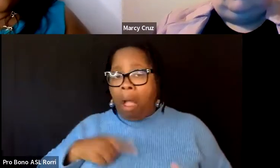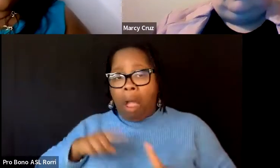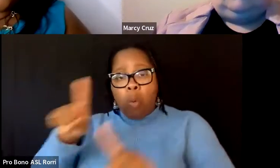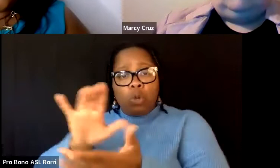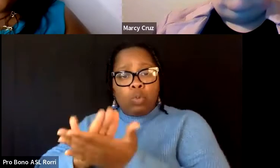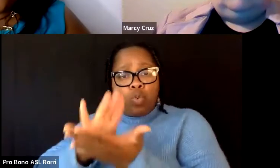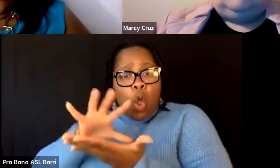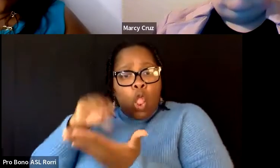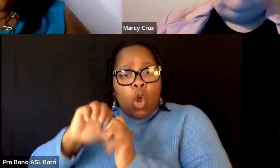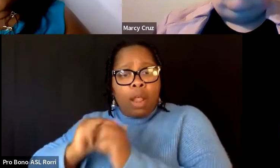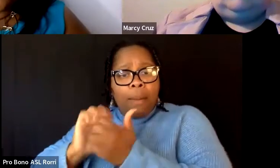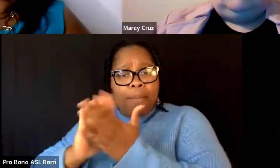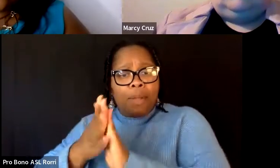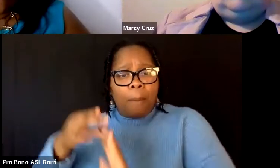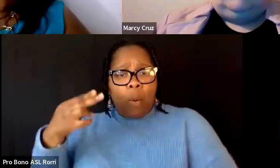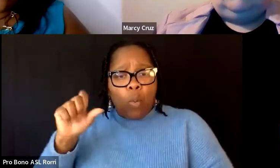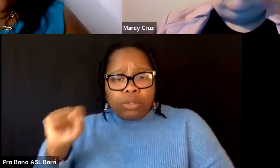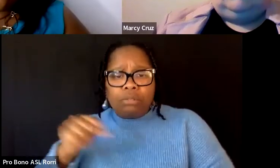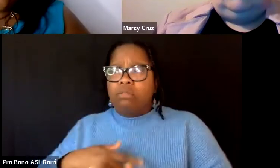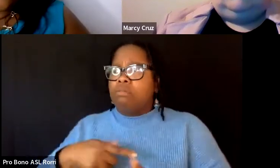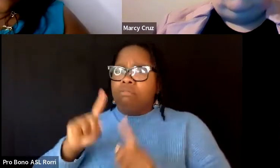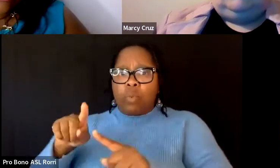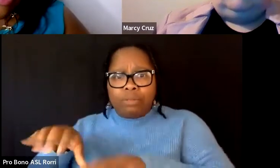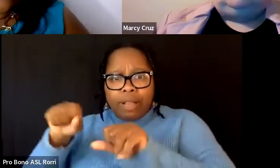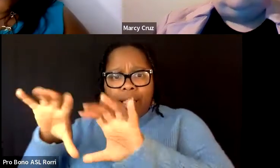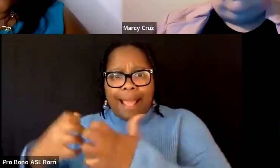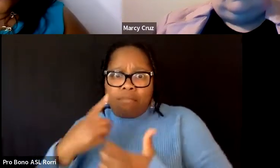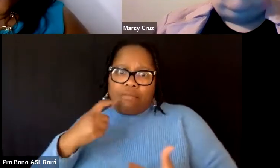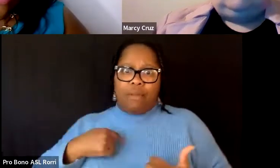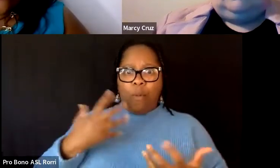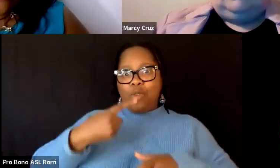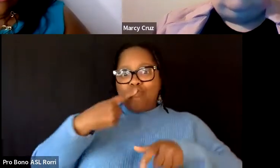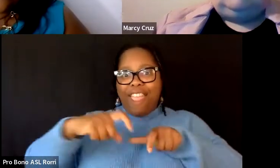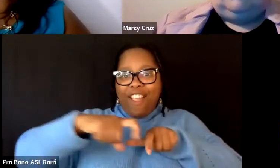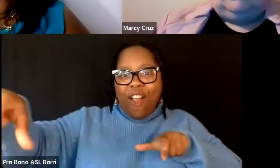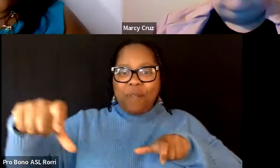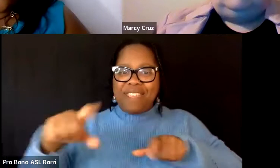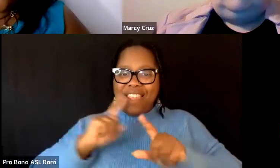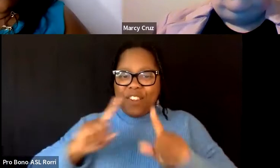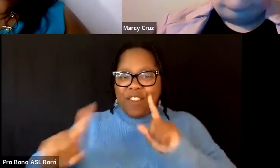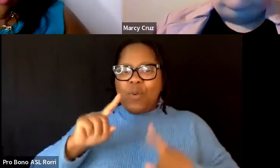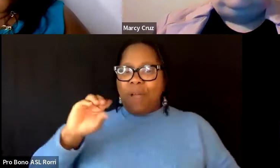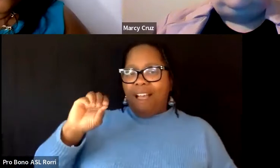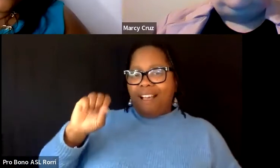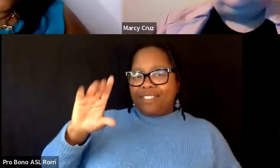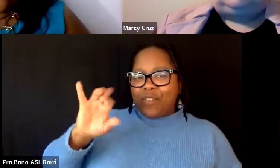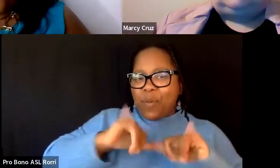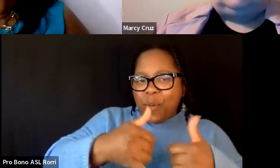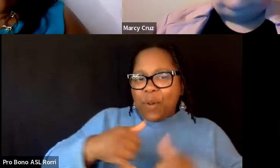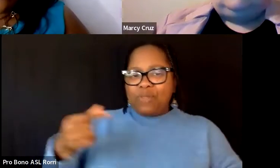I wanted to do red carpet interviews like at the Oscars or the Grammys. And so I went to school and was learning how to